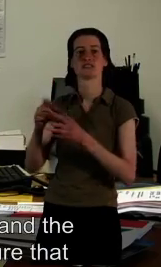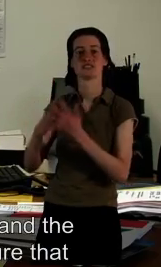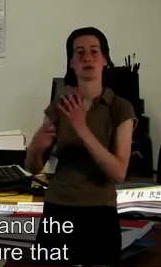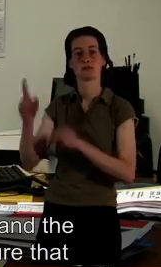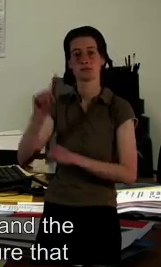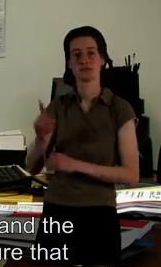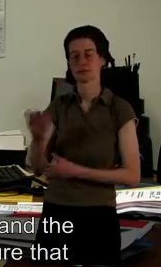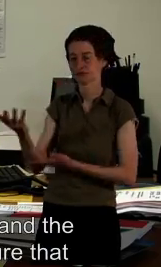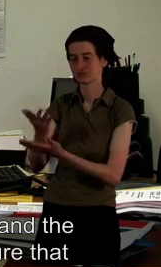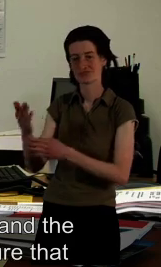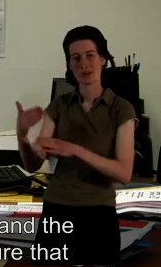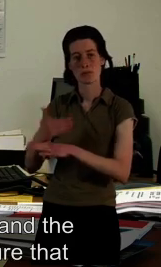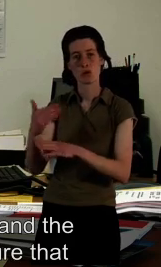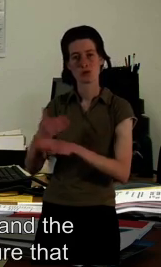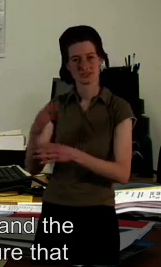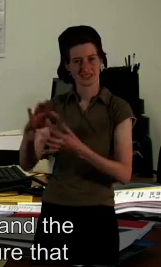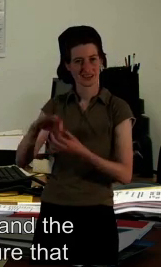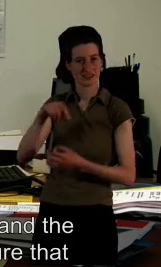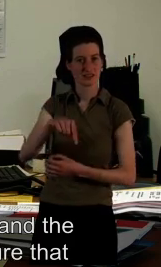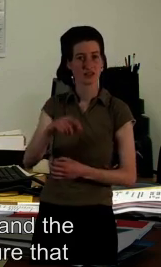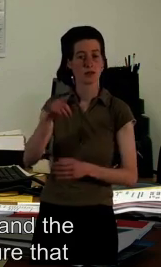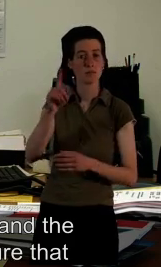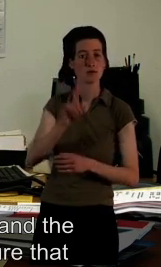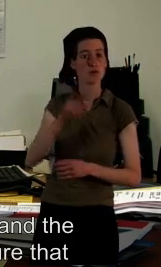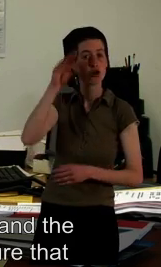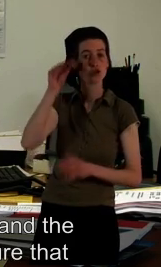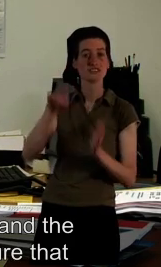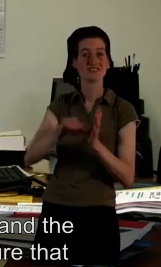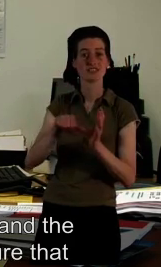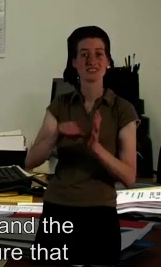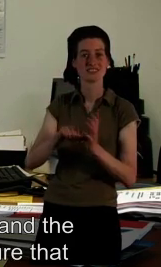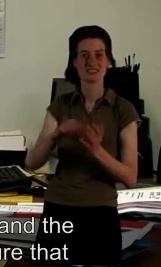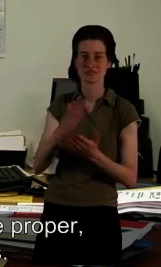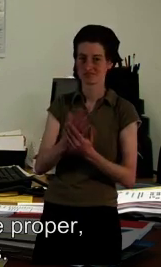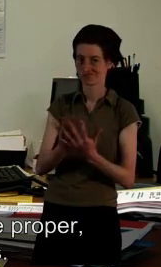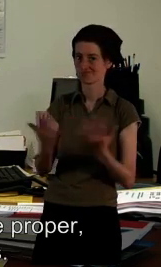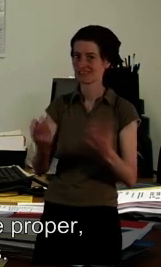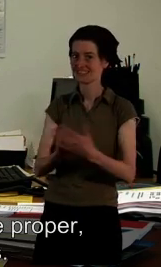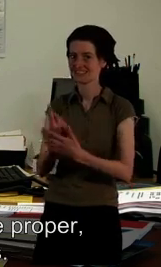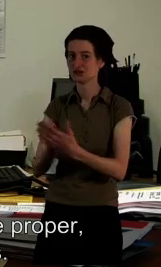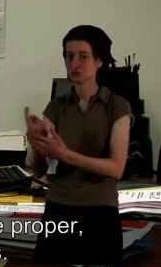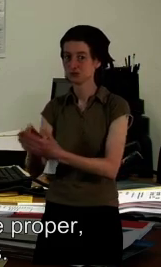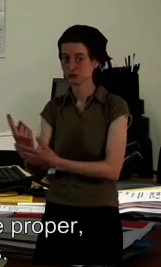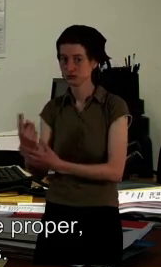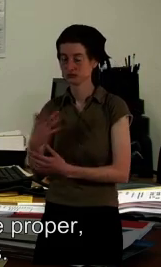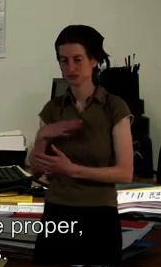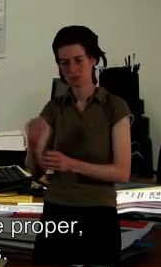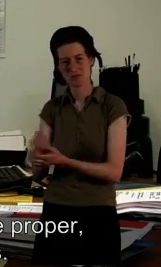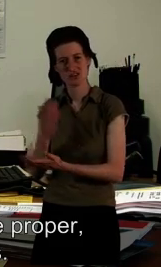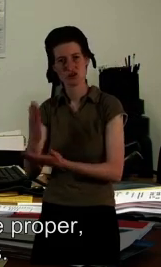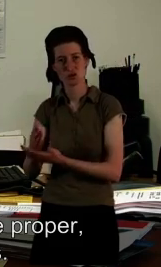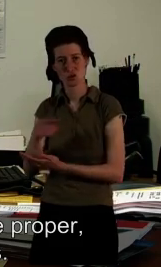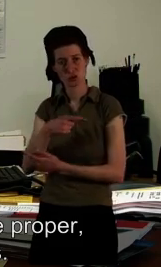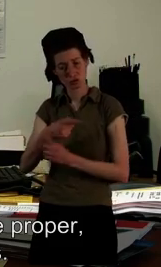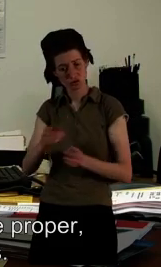learning difficulties and the issues that are needed to make sure that people with learning difficulties